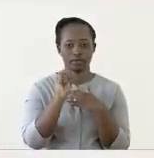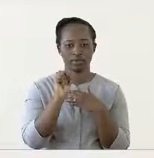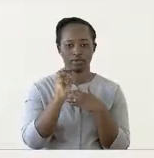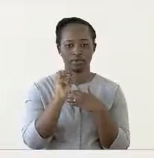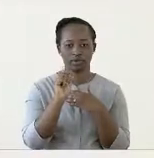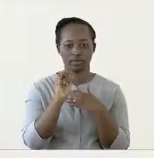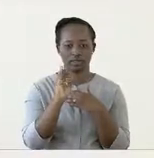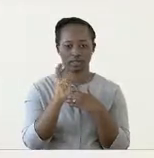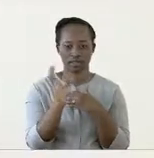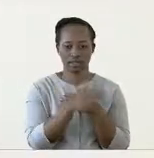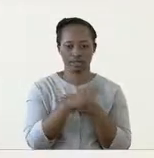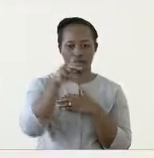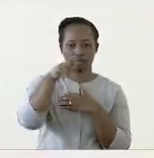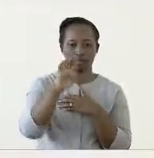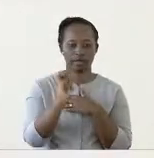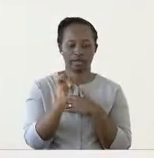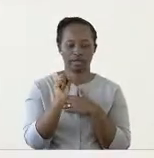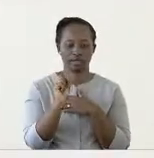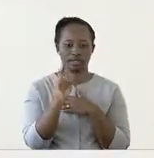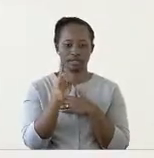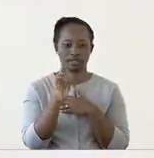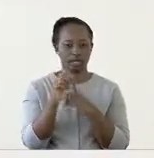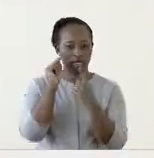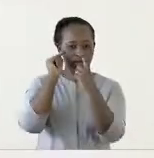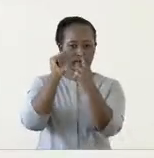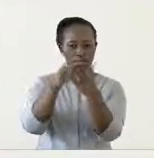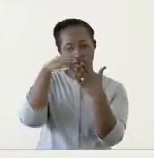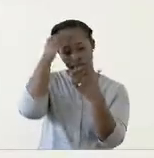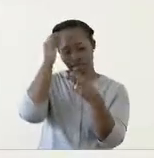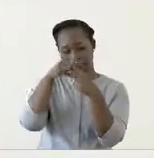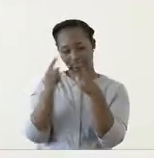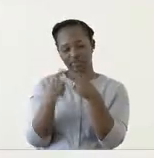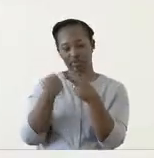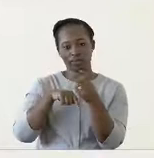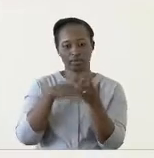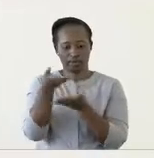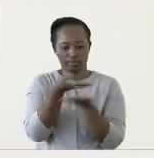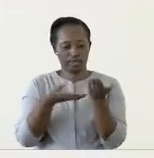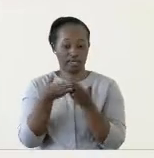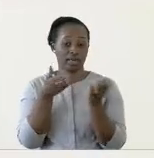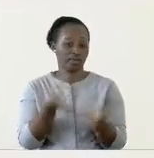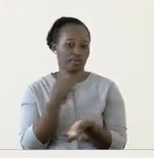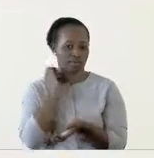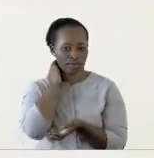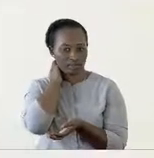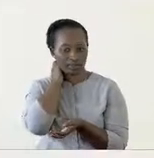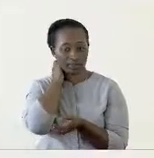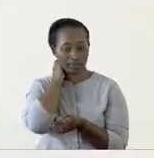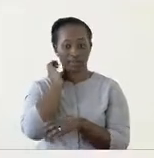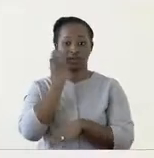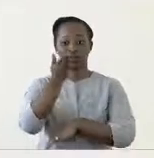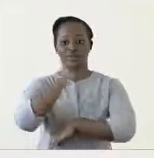pressure. So these are the two learning objectives we're going to be discussing today.